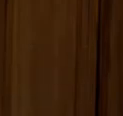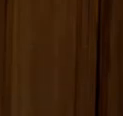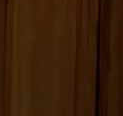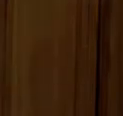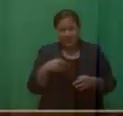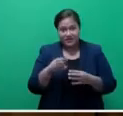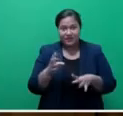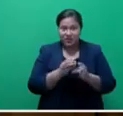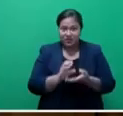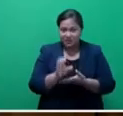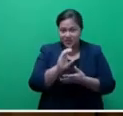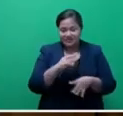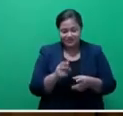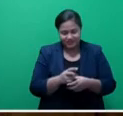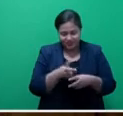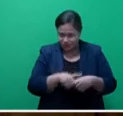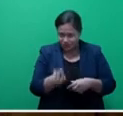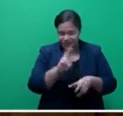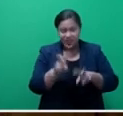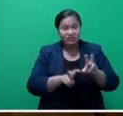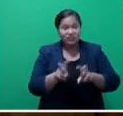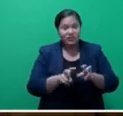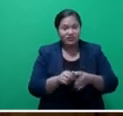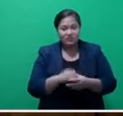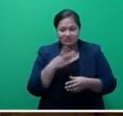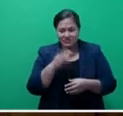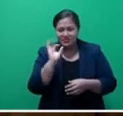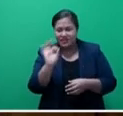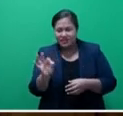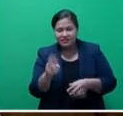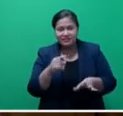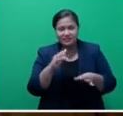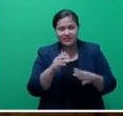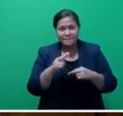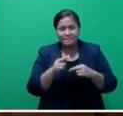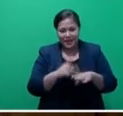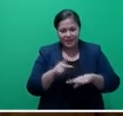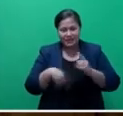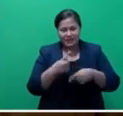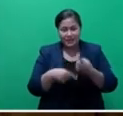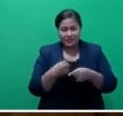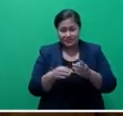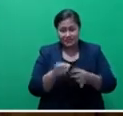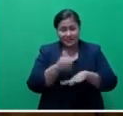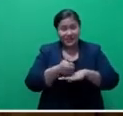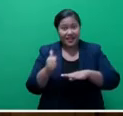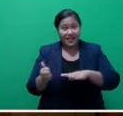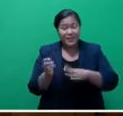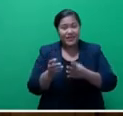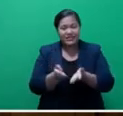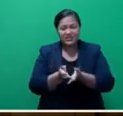and Transport. Can the Honourable Minister inform Parliament on the progress of government shipping franchise scheme, please? Thank you,